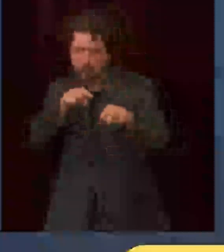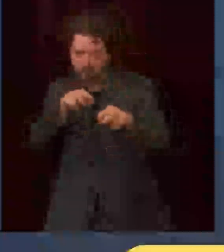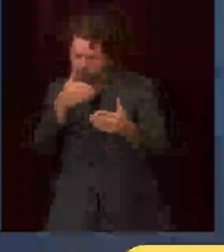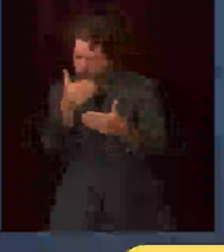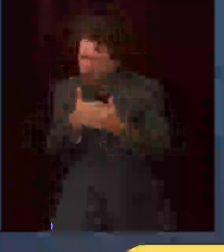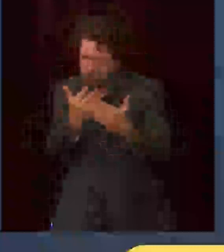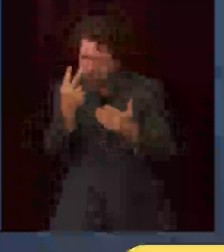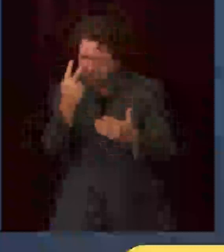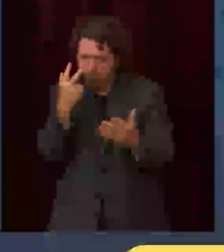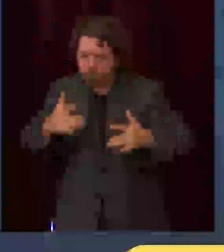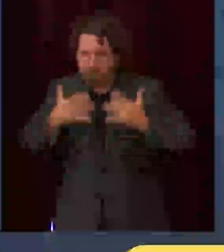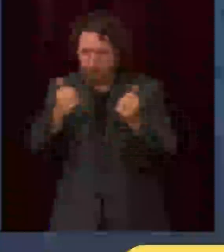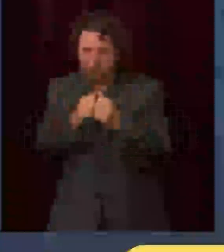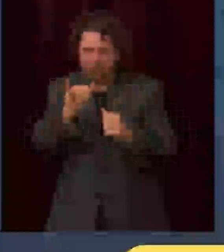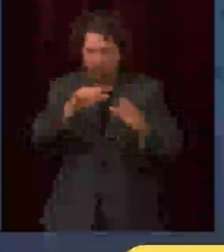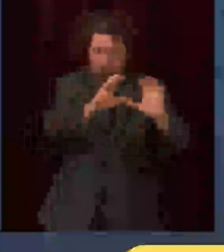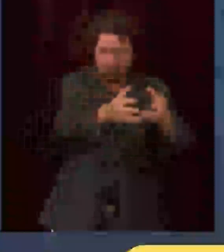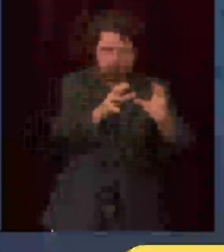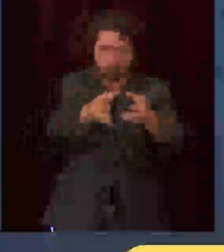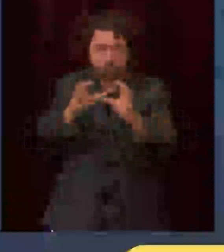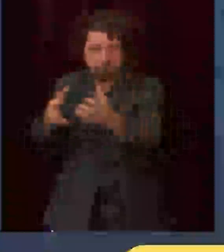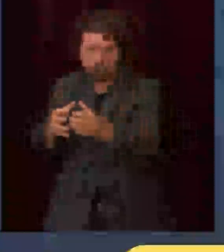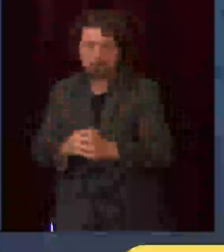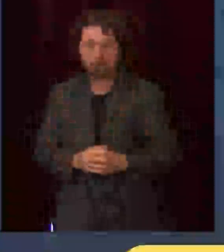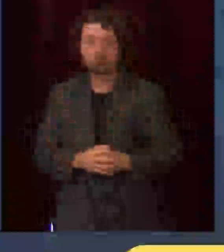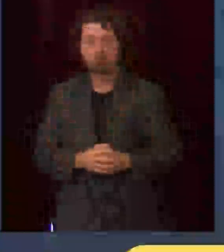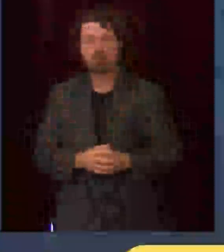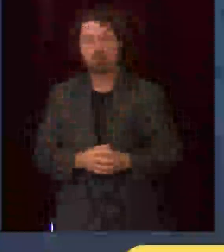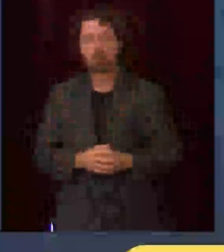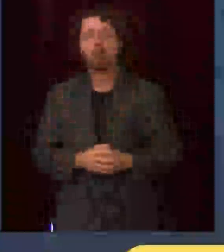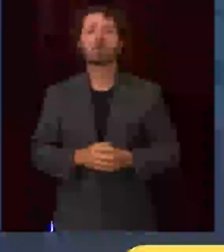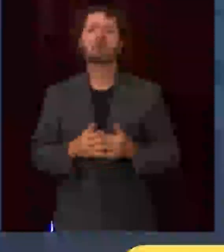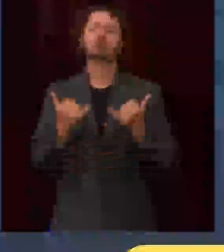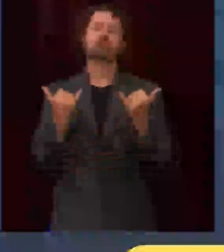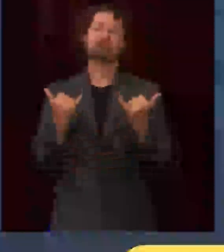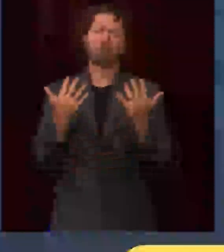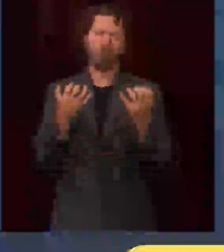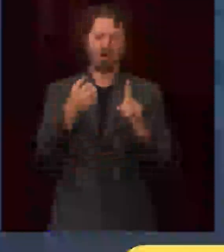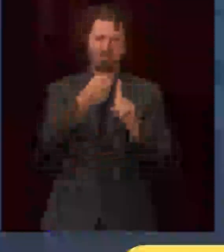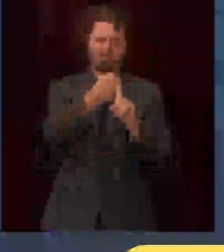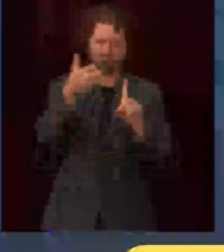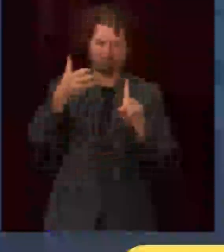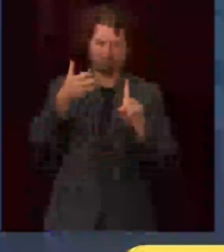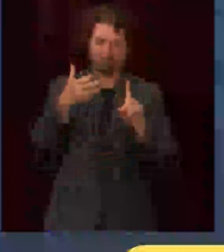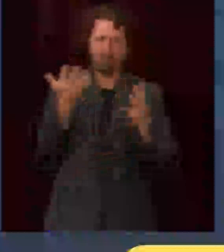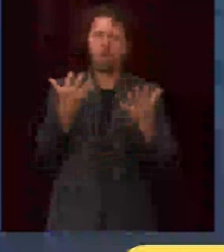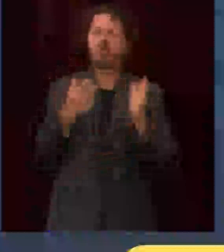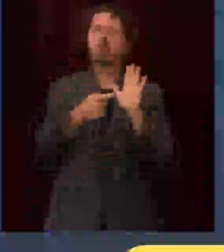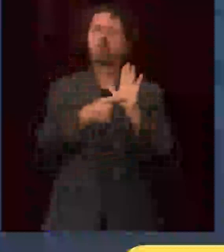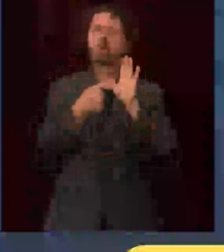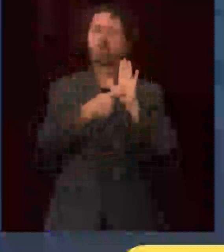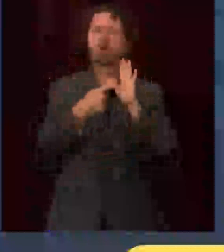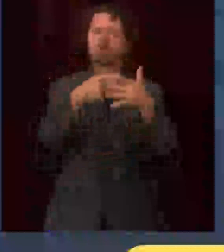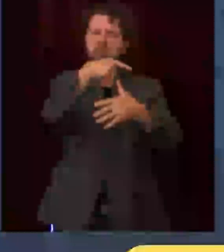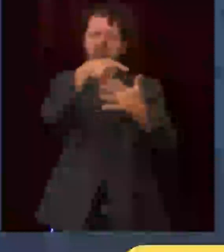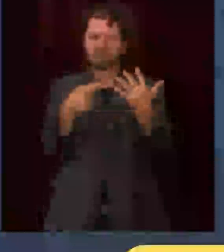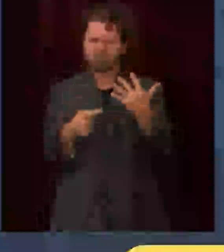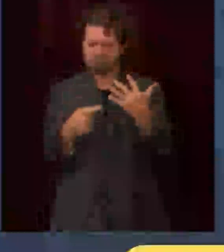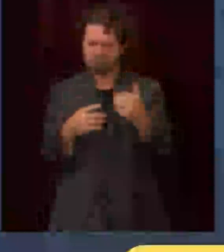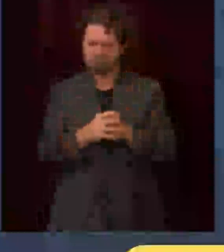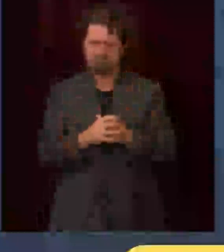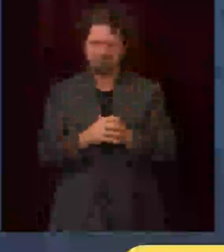want to just take a few moments to walk you through what the criteria is that the Department of Health will be looking